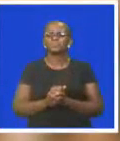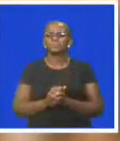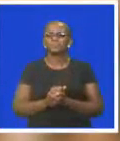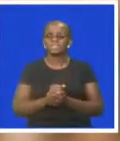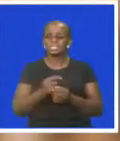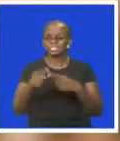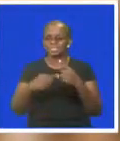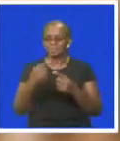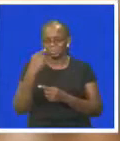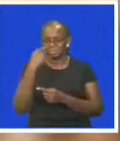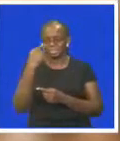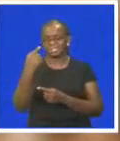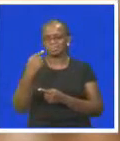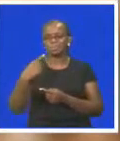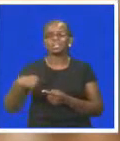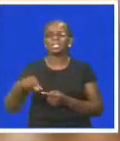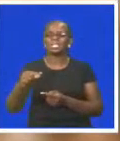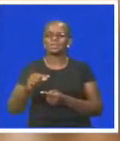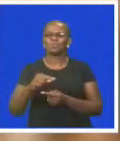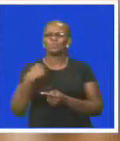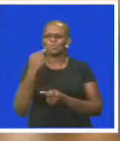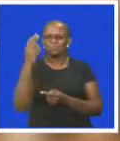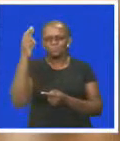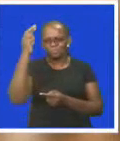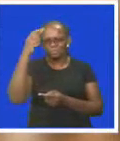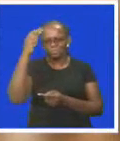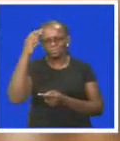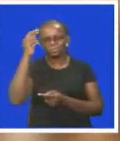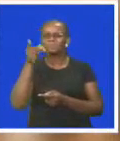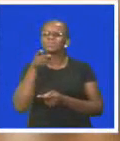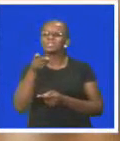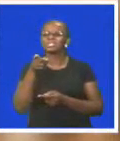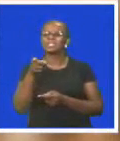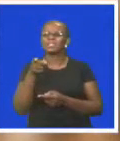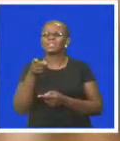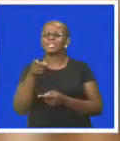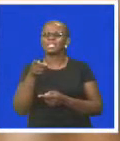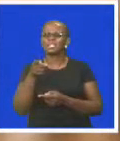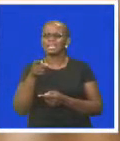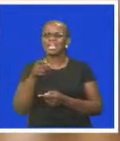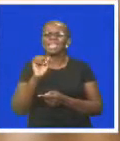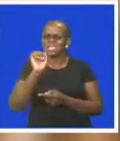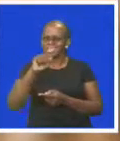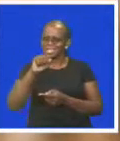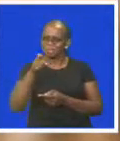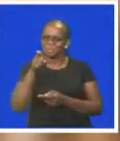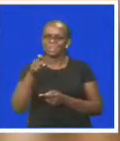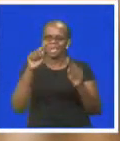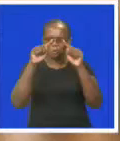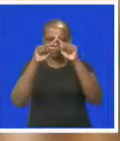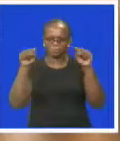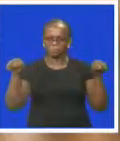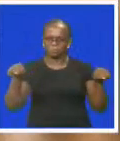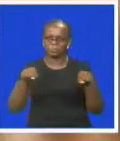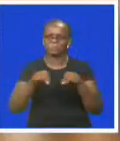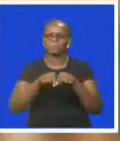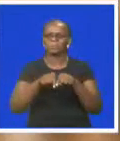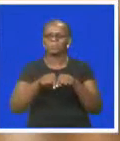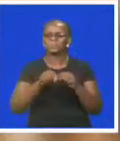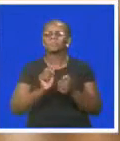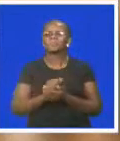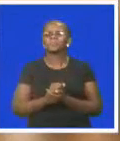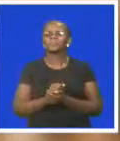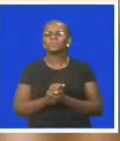one. Do you still remember this one? Yes, this one is a triangle. This is a